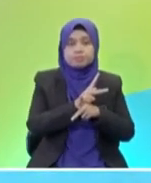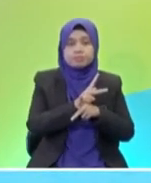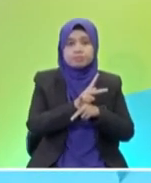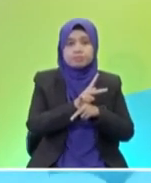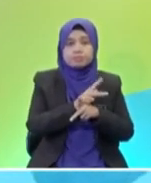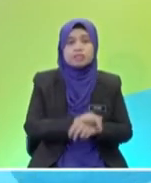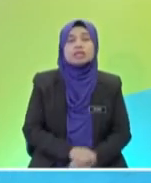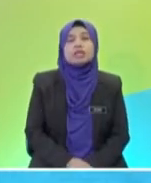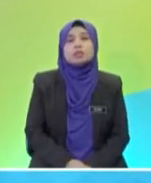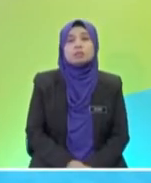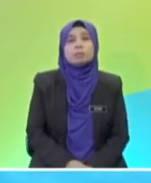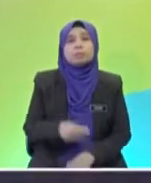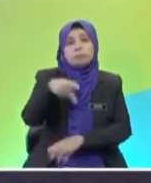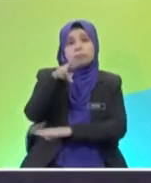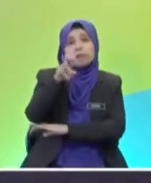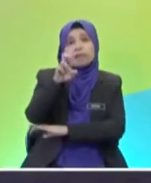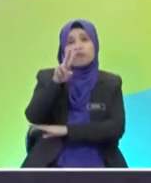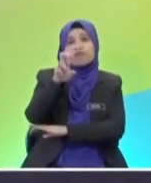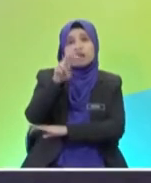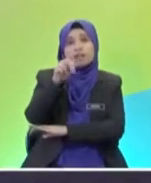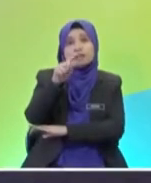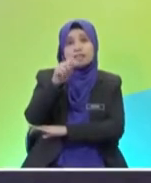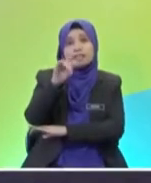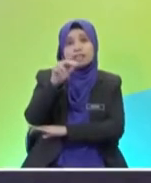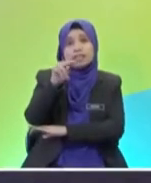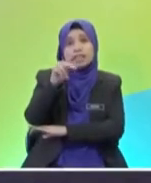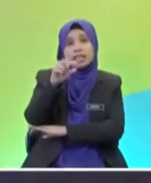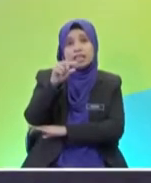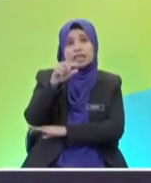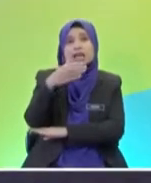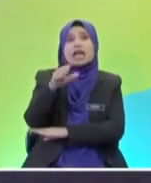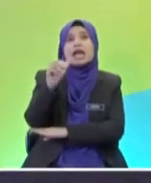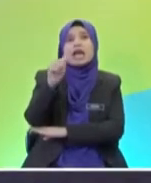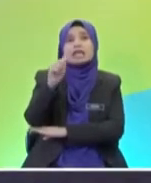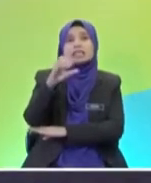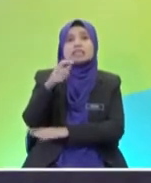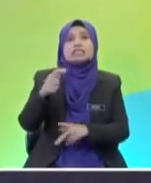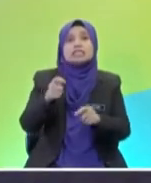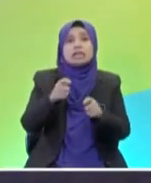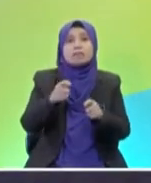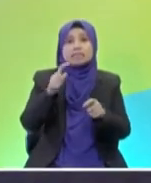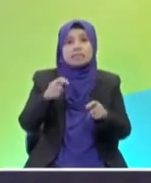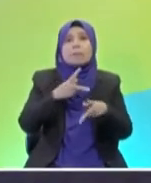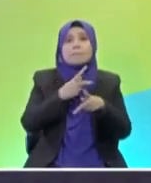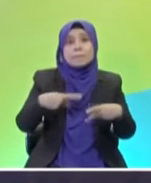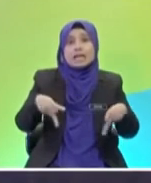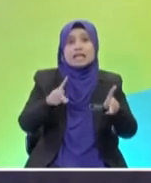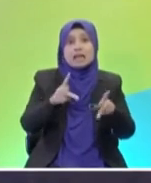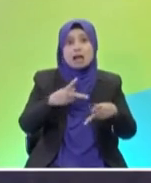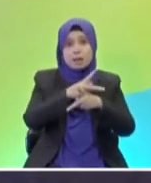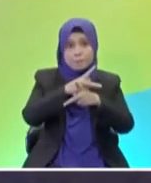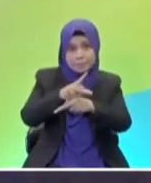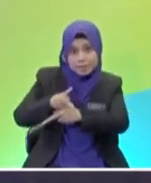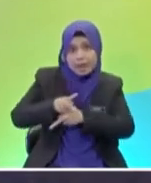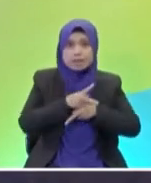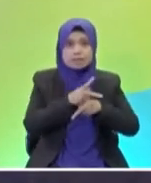extinction. Yes, well done. It's preventing extinction. Yes. Okay, we go to one more. Who wanna try?